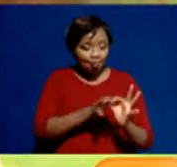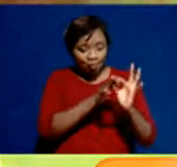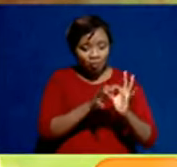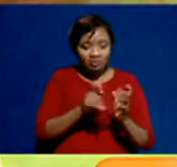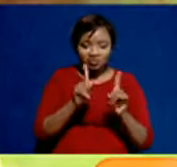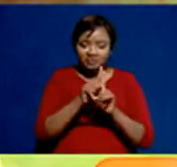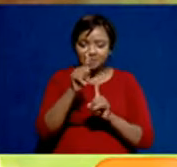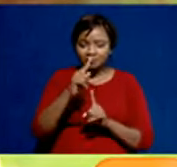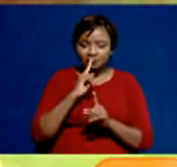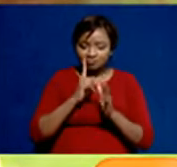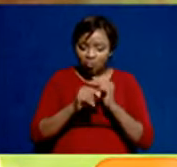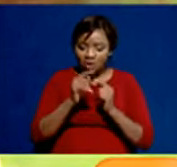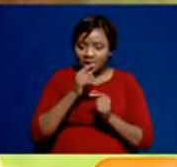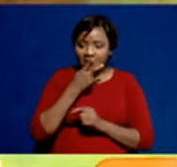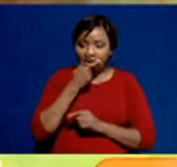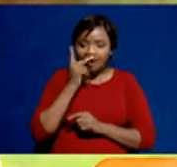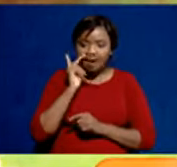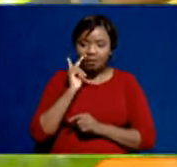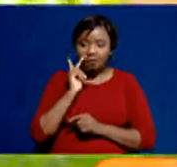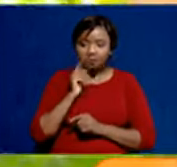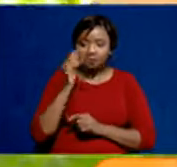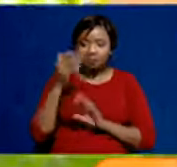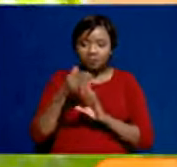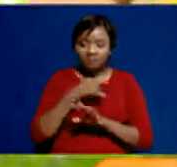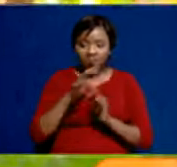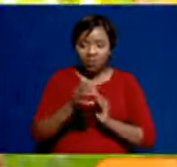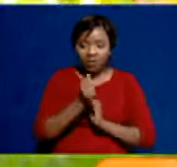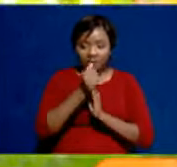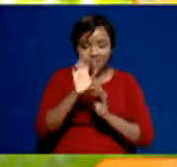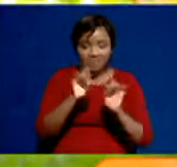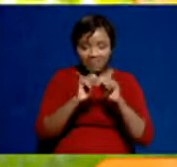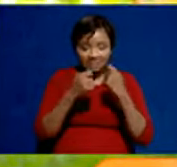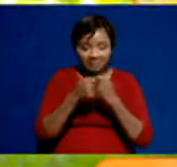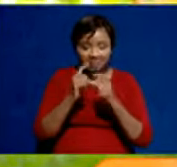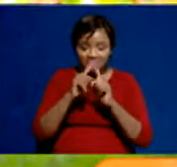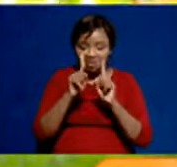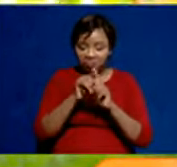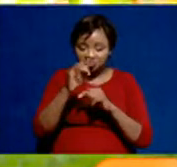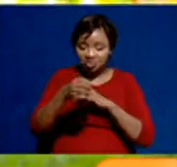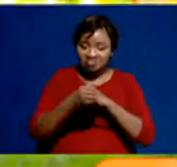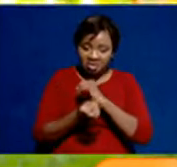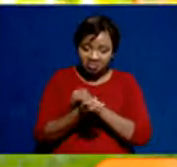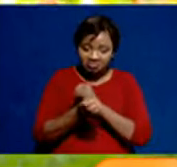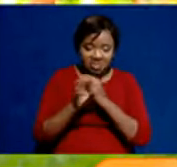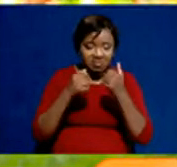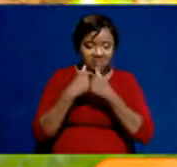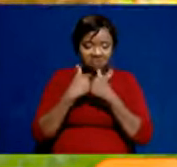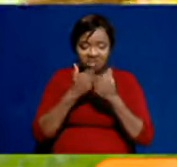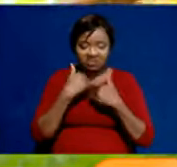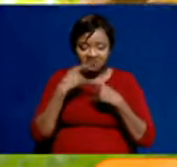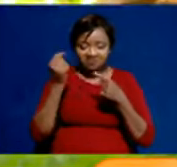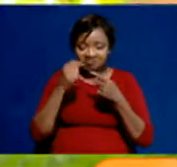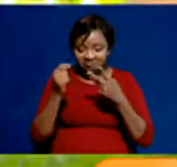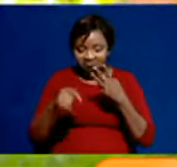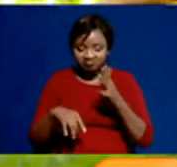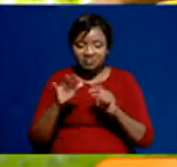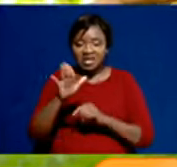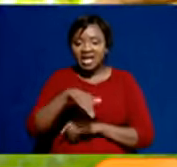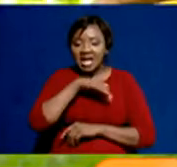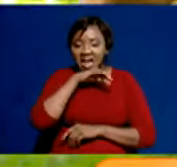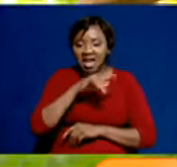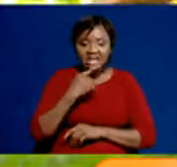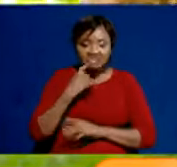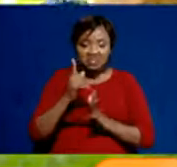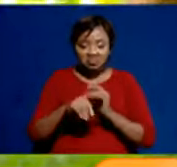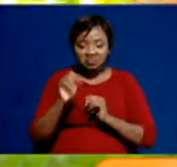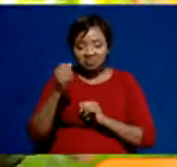of course, Kalonzo Musyoka was leading the team, and he has explained some of the challenges they faced. Raila Odinga said, we have challenges on a few